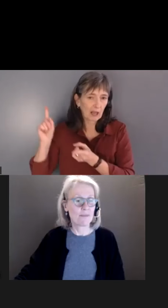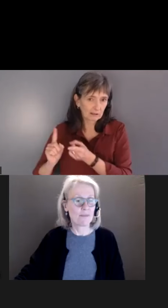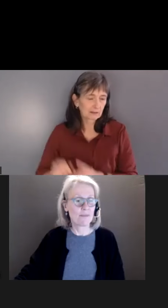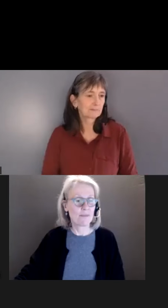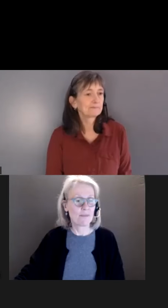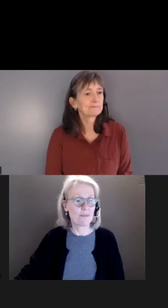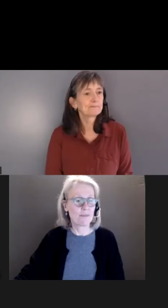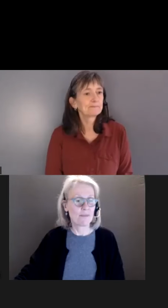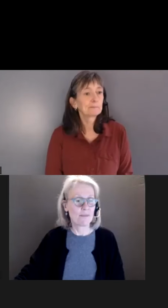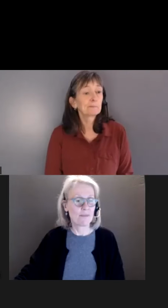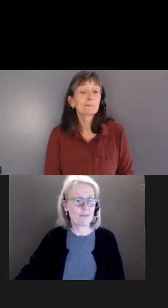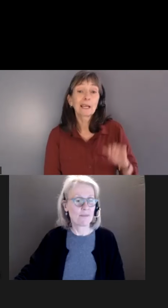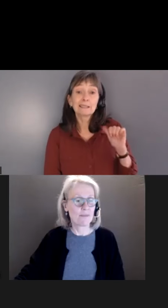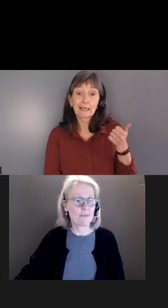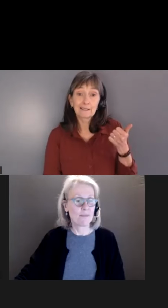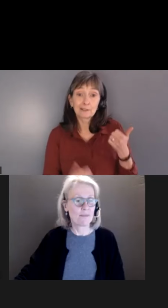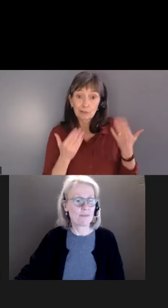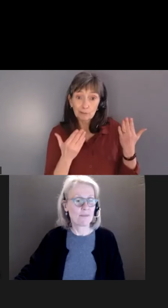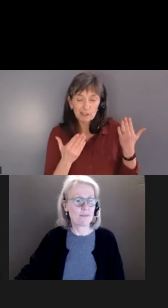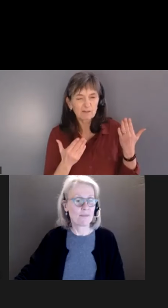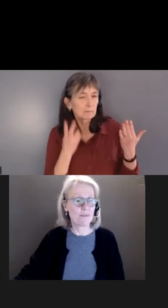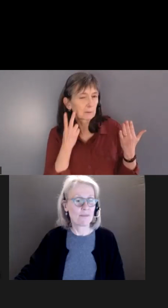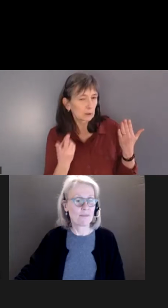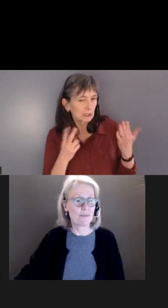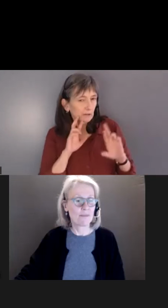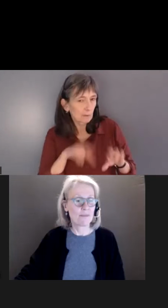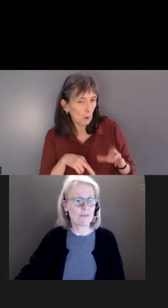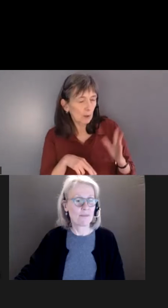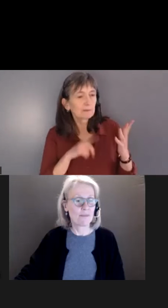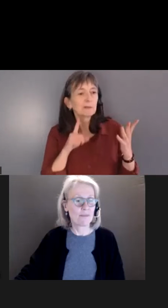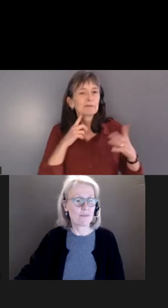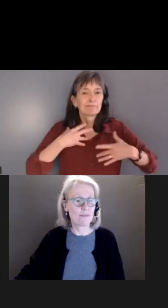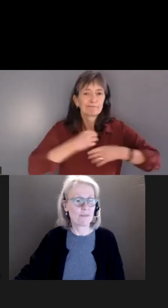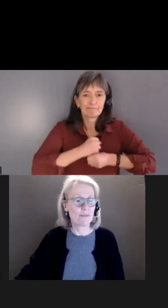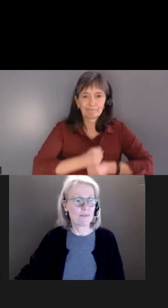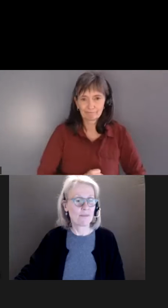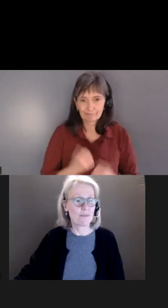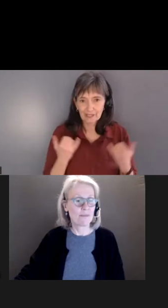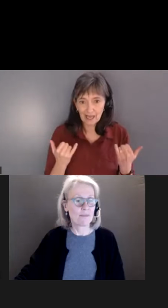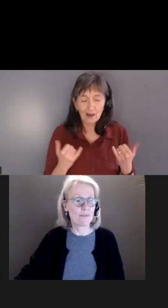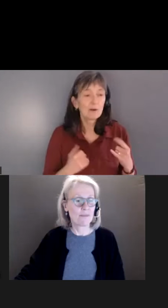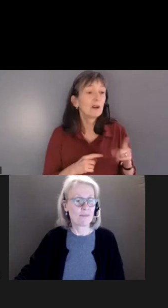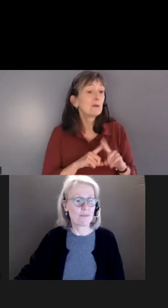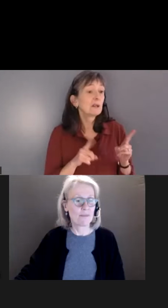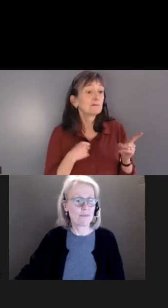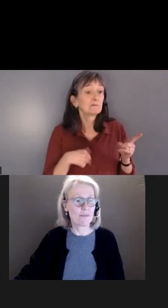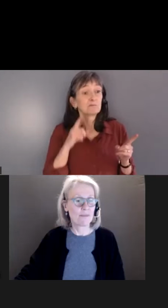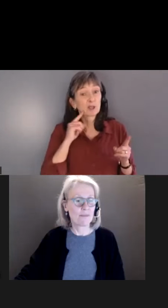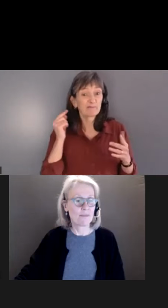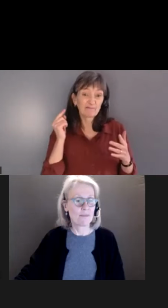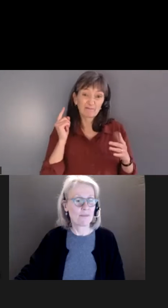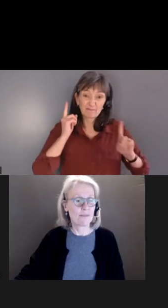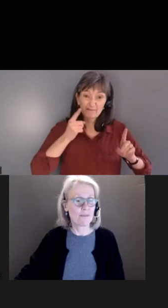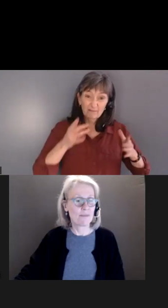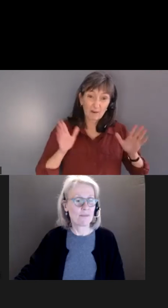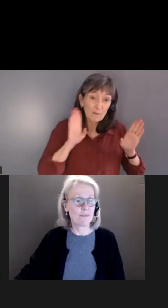And so the 10 recommendations can be found in our report. Here is a quick summary of what they are, but really the main ones that I'd like to